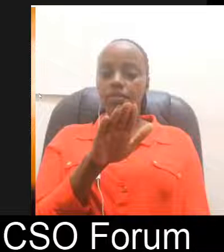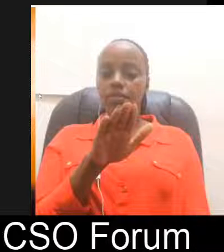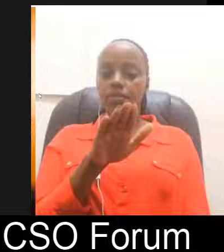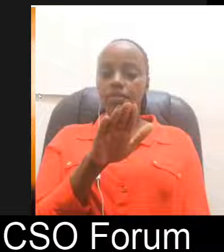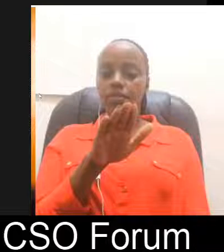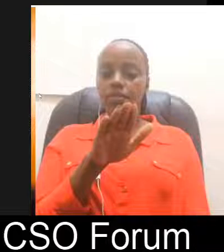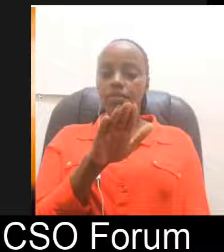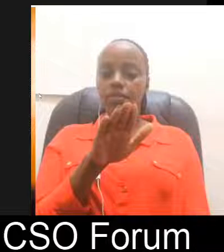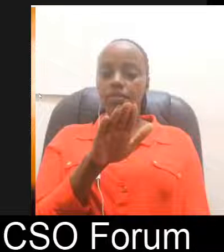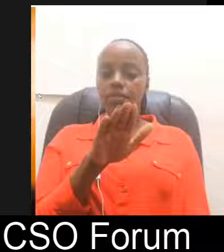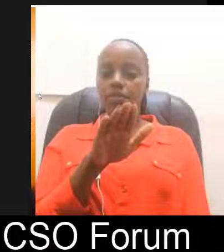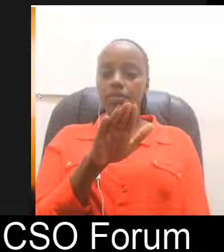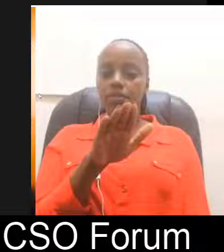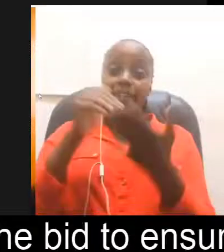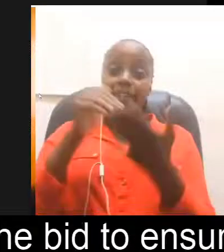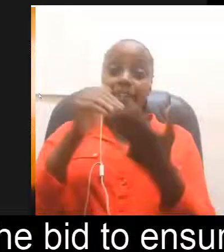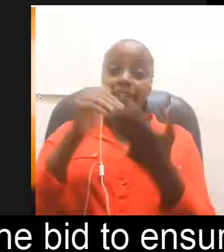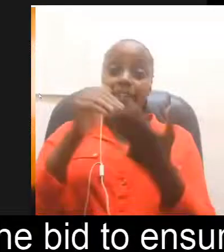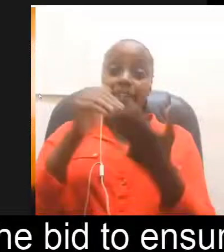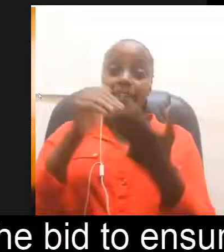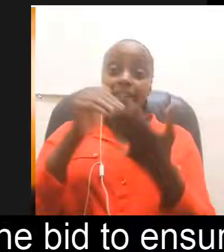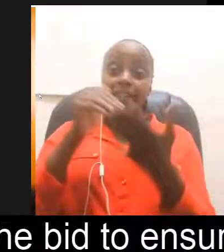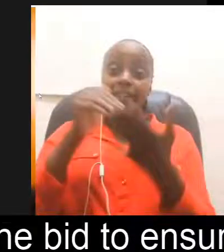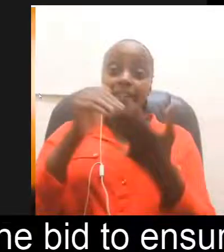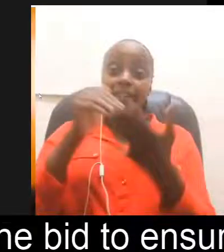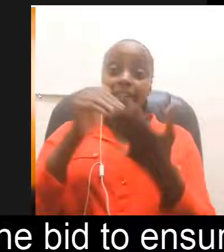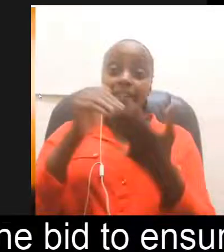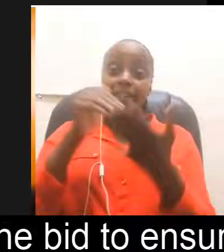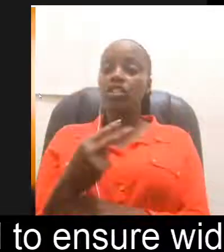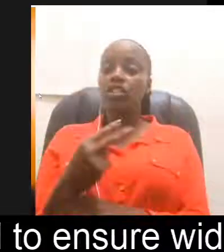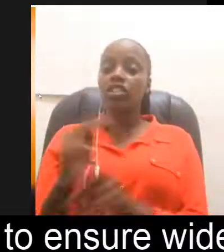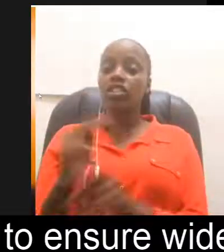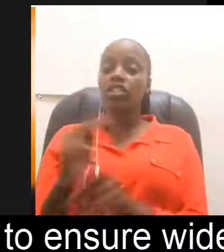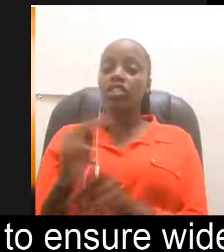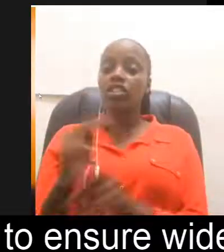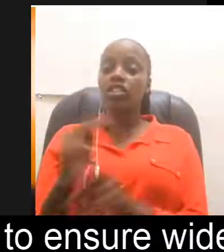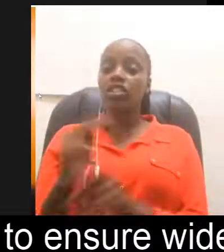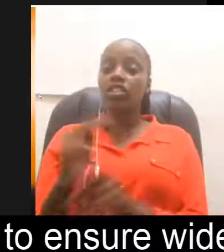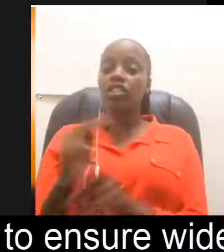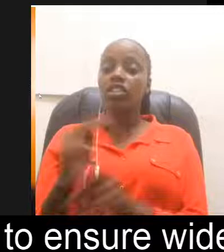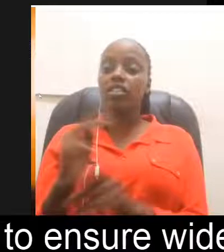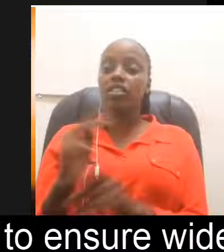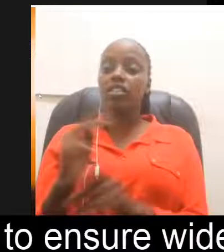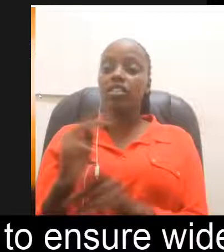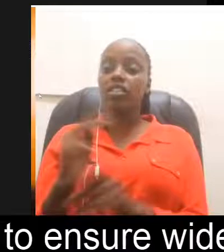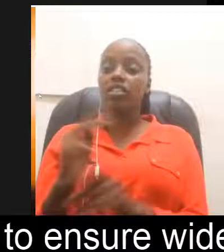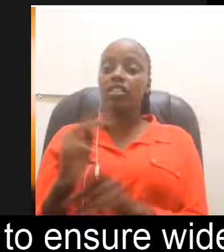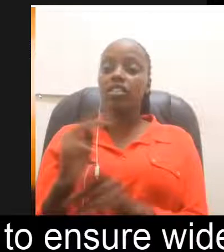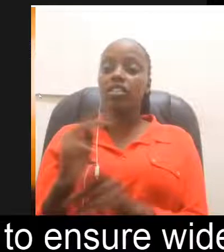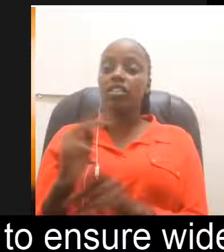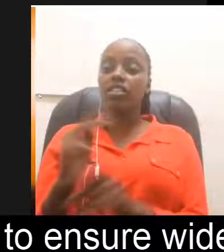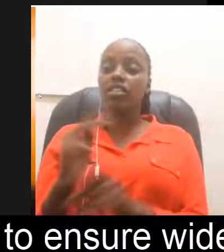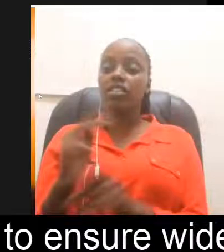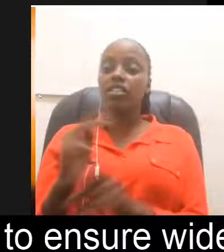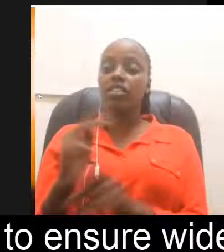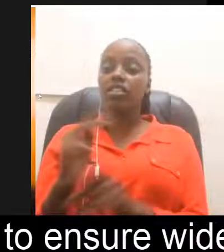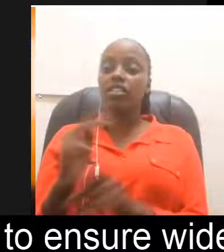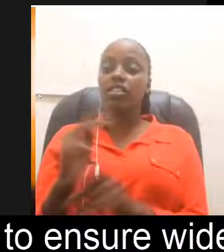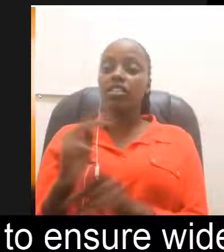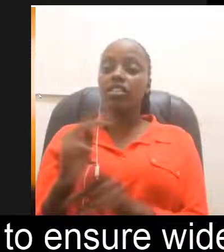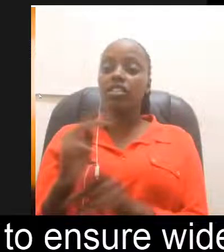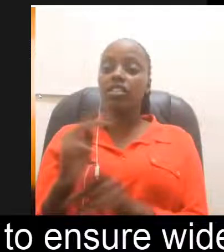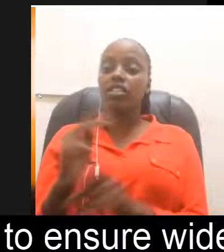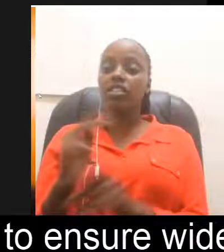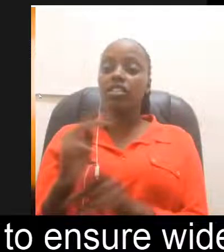in again with your audio on. I think that will help. So thanks very much.